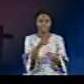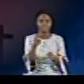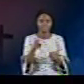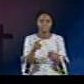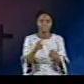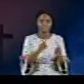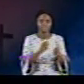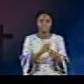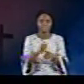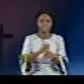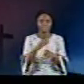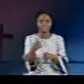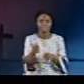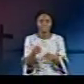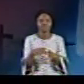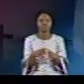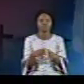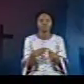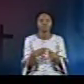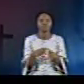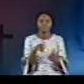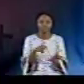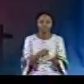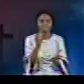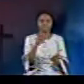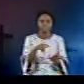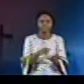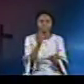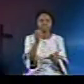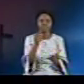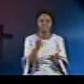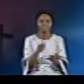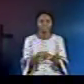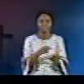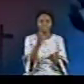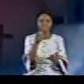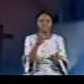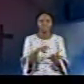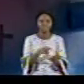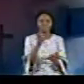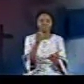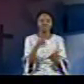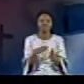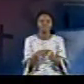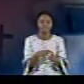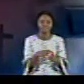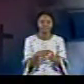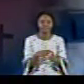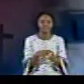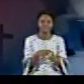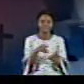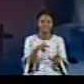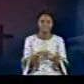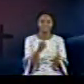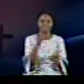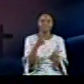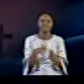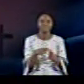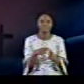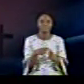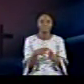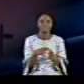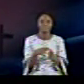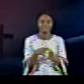again. Jump, jump, jump, jump. Jump, jump, jump, jump, jump, jump.